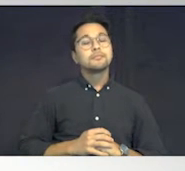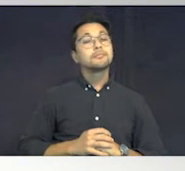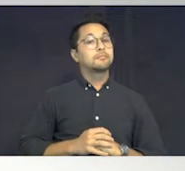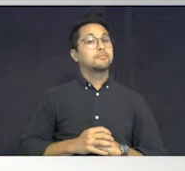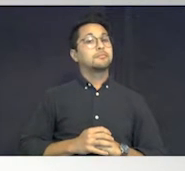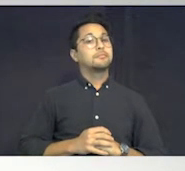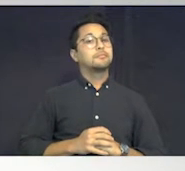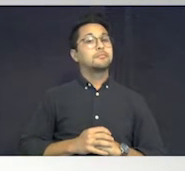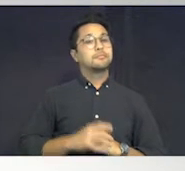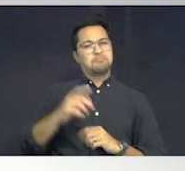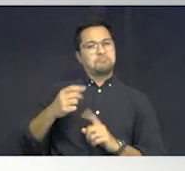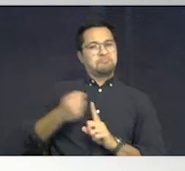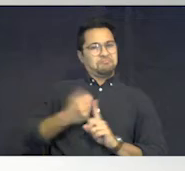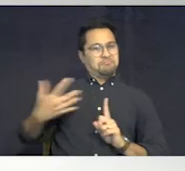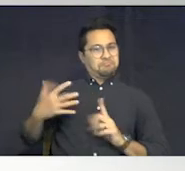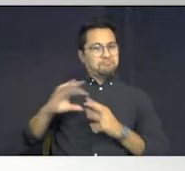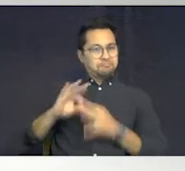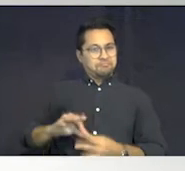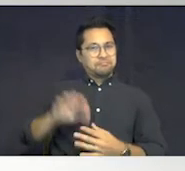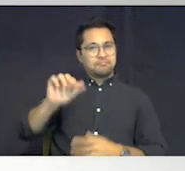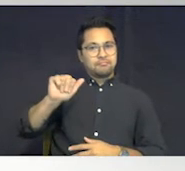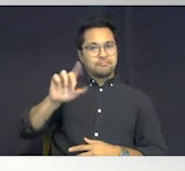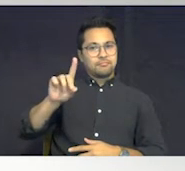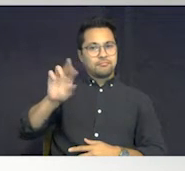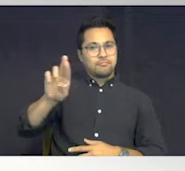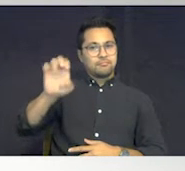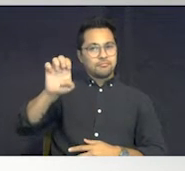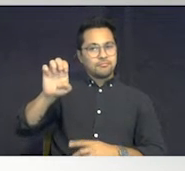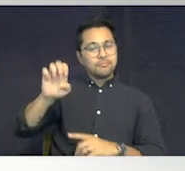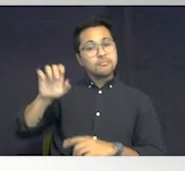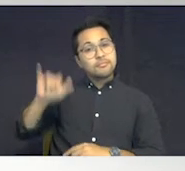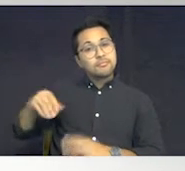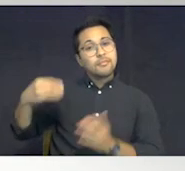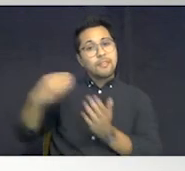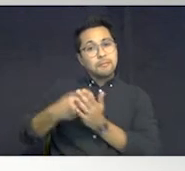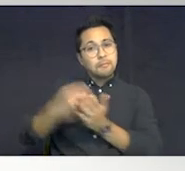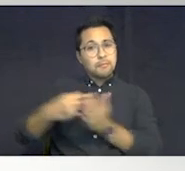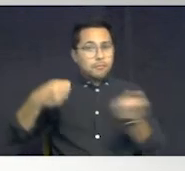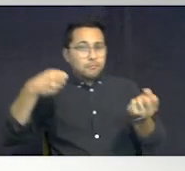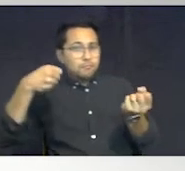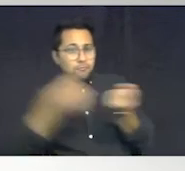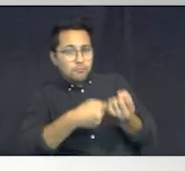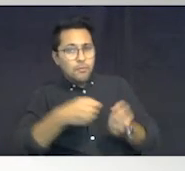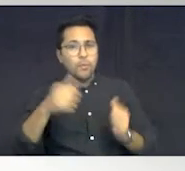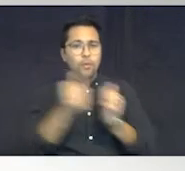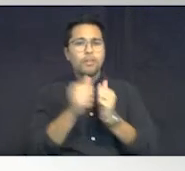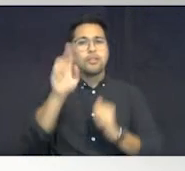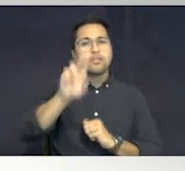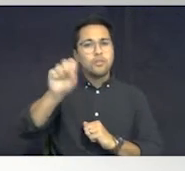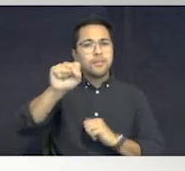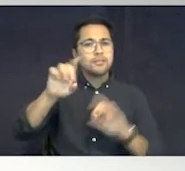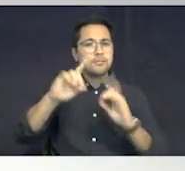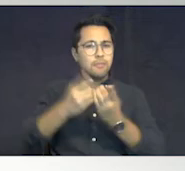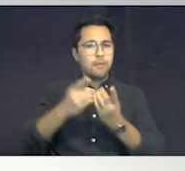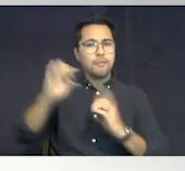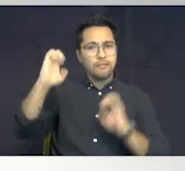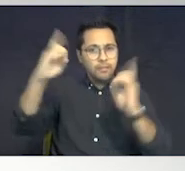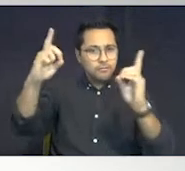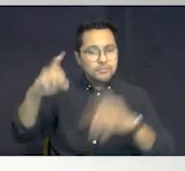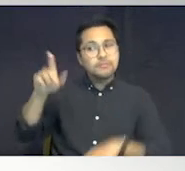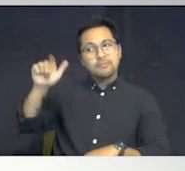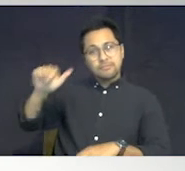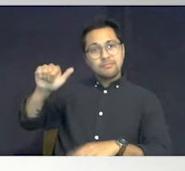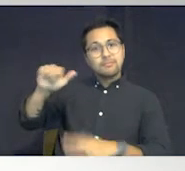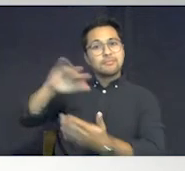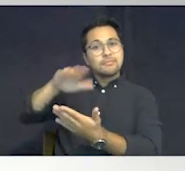So a little bit about CADRE. CADRE is funded by the U.S. Department of Education, a technical center that helps